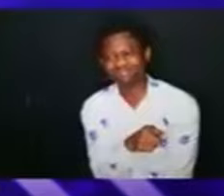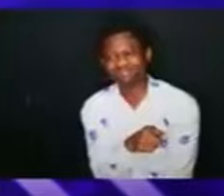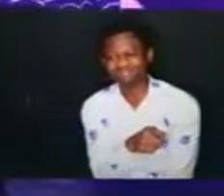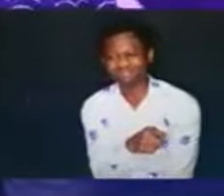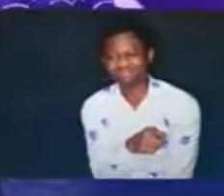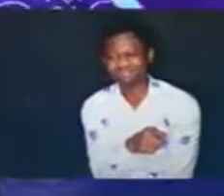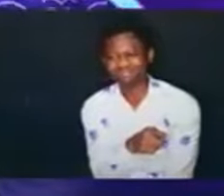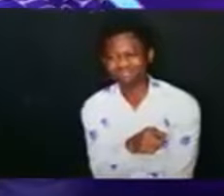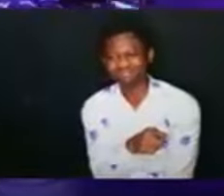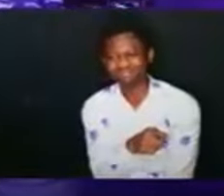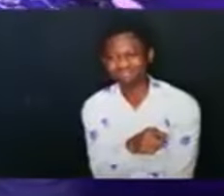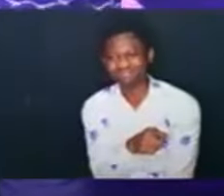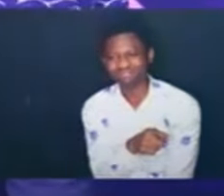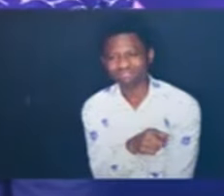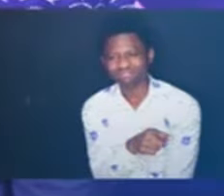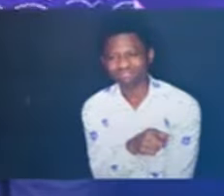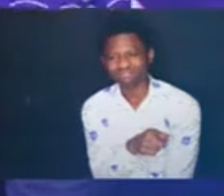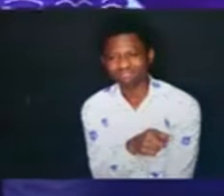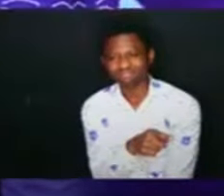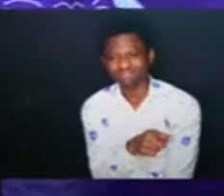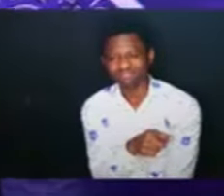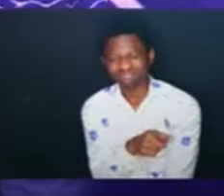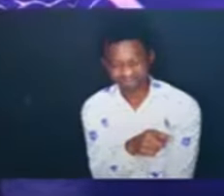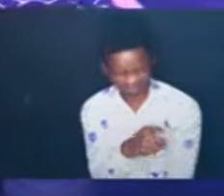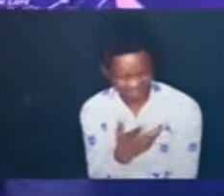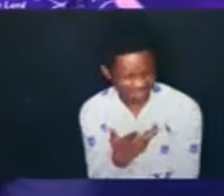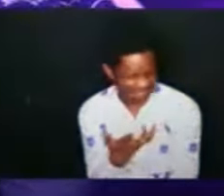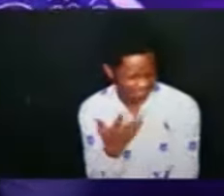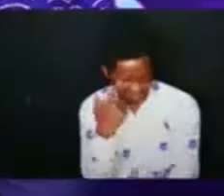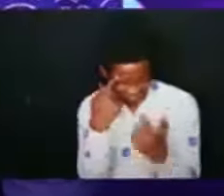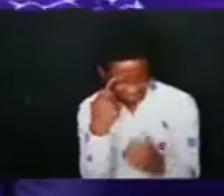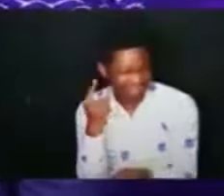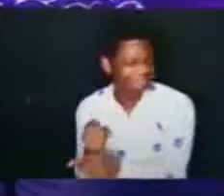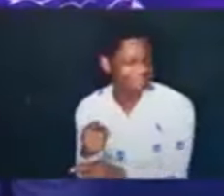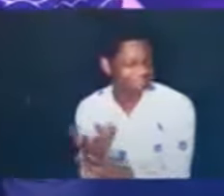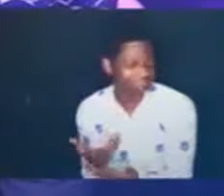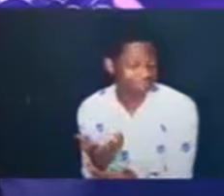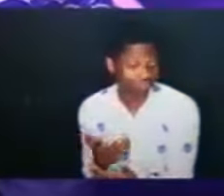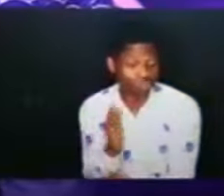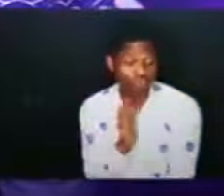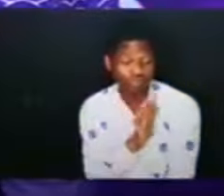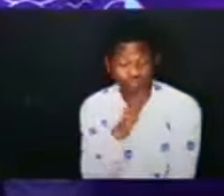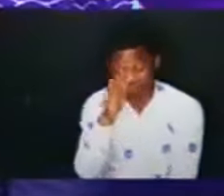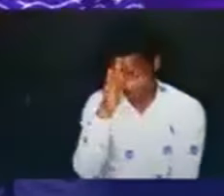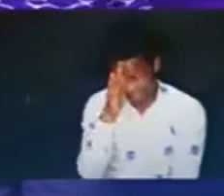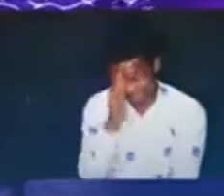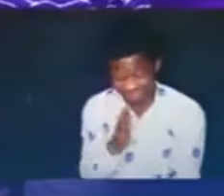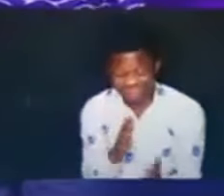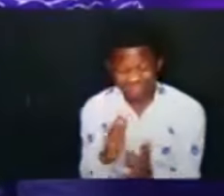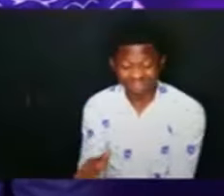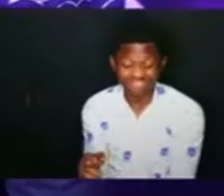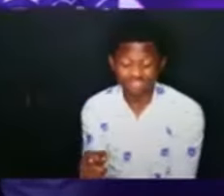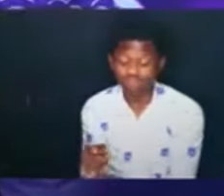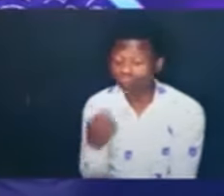"Weja," he said, "Weja, wui," and not just say, he said, "Are you Joseph? No, neja, and wui." Your father left these instructions